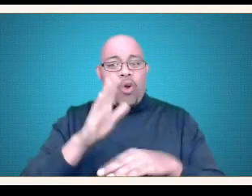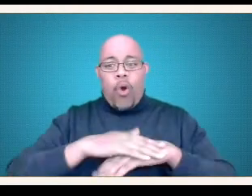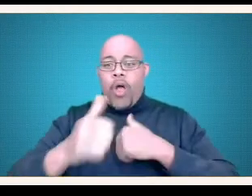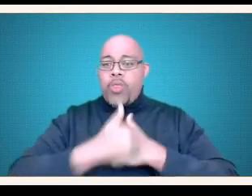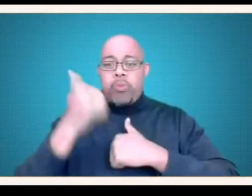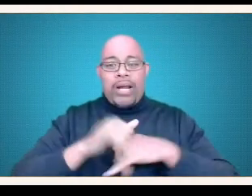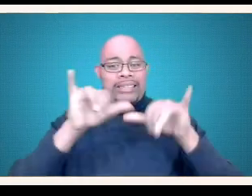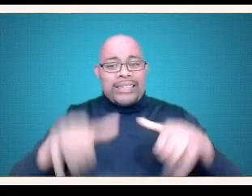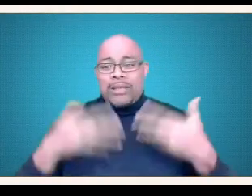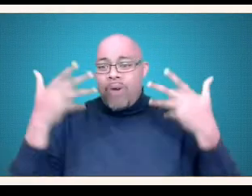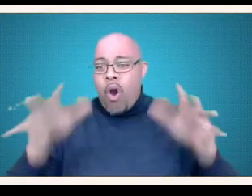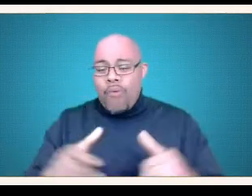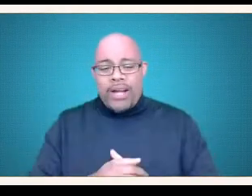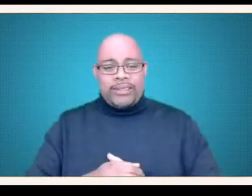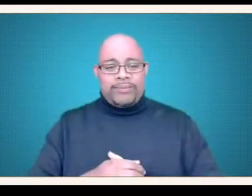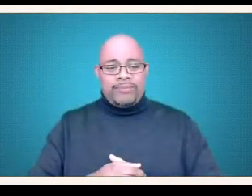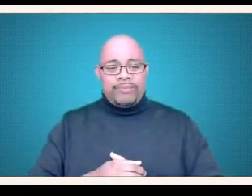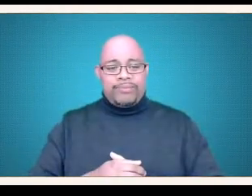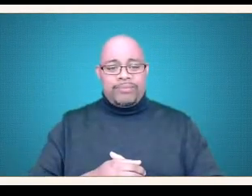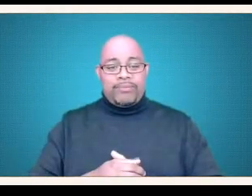already threatened Arctic ecosystem.